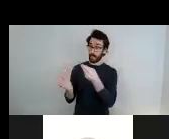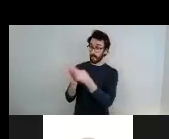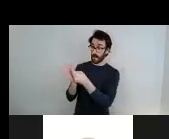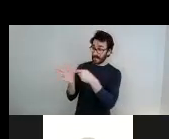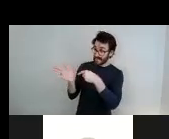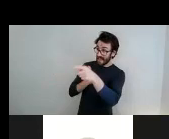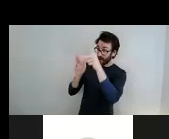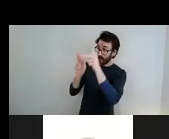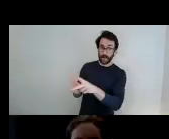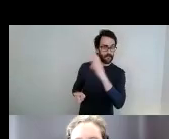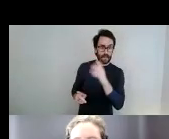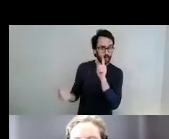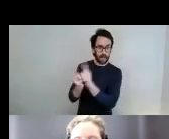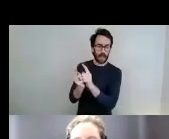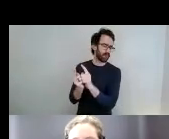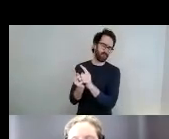met.